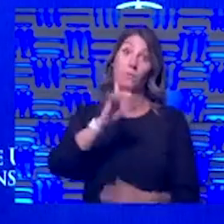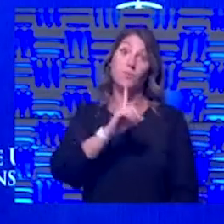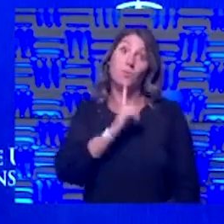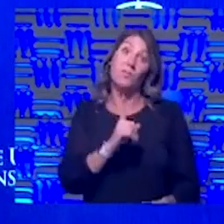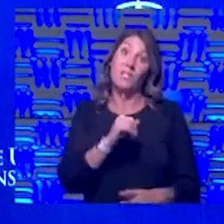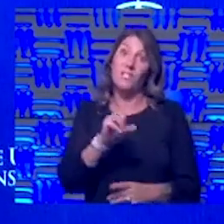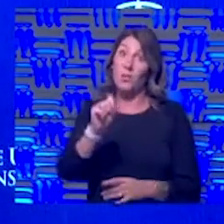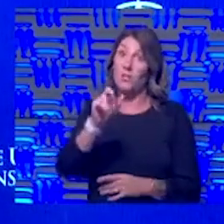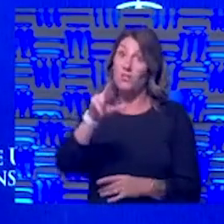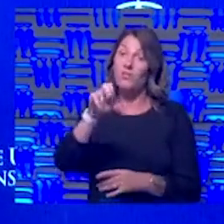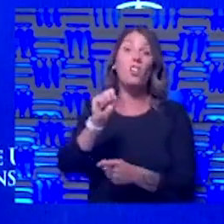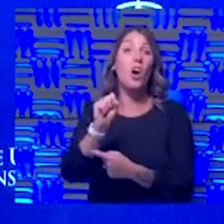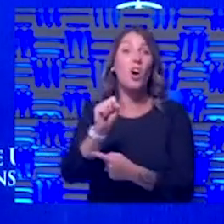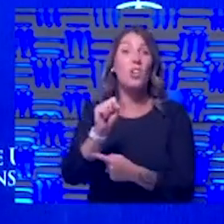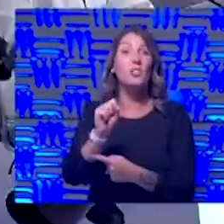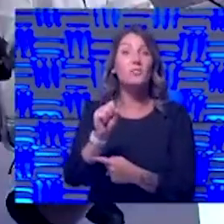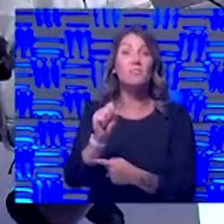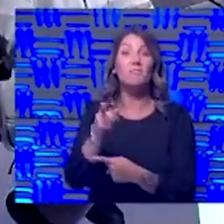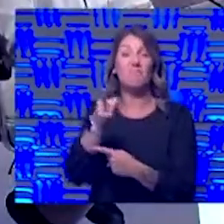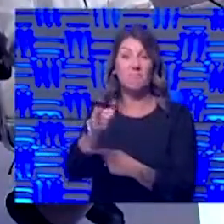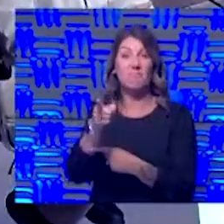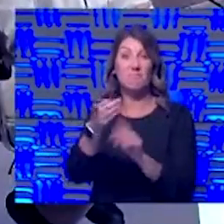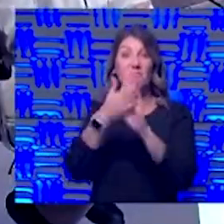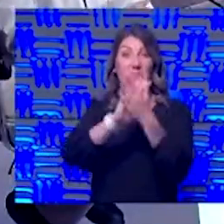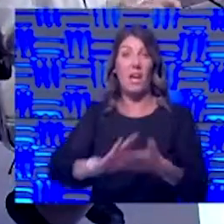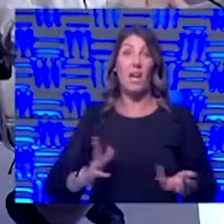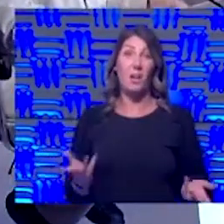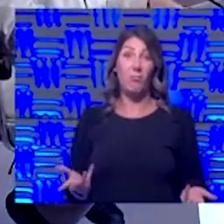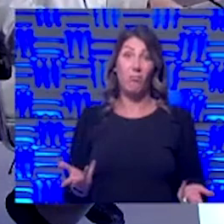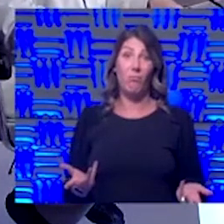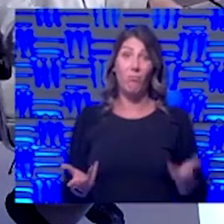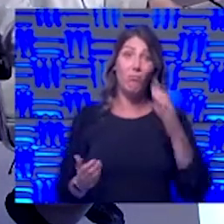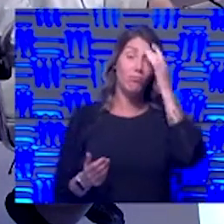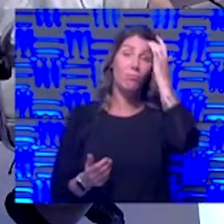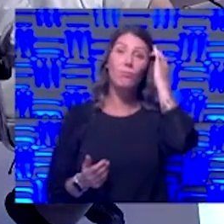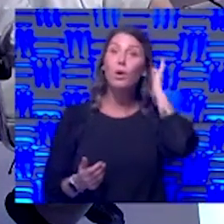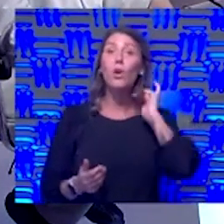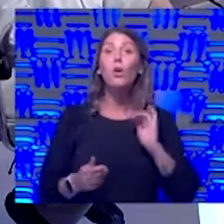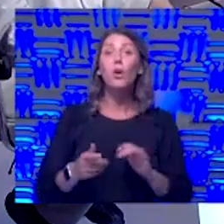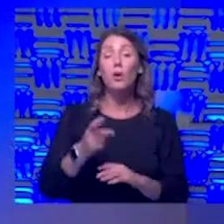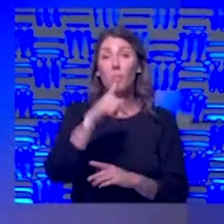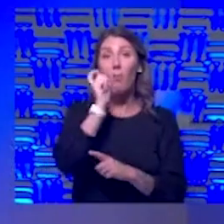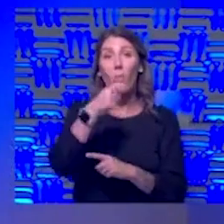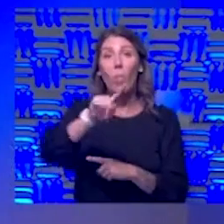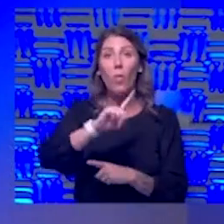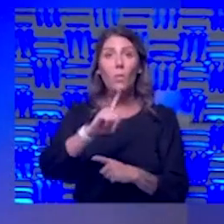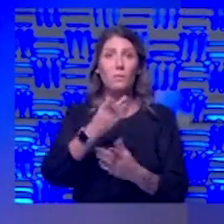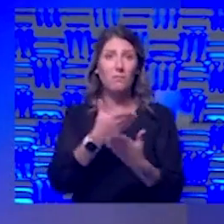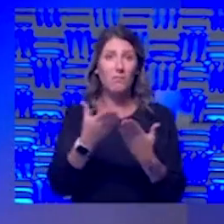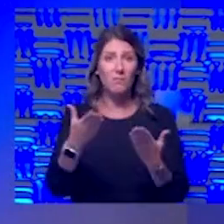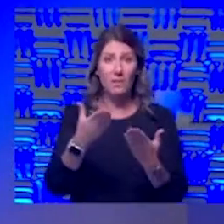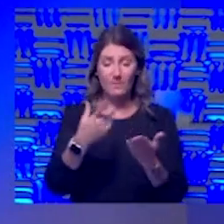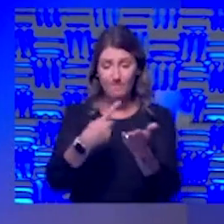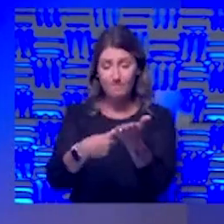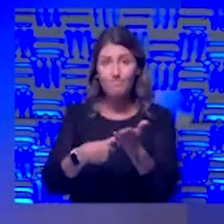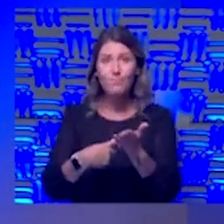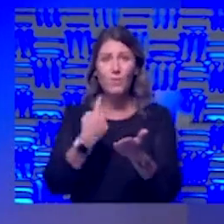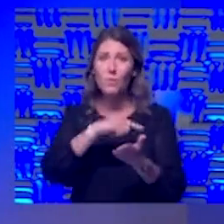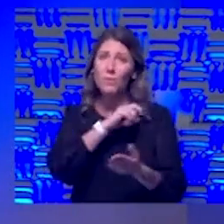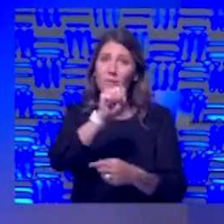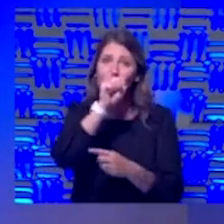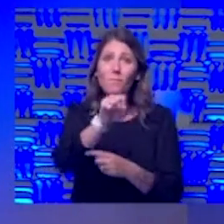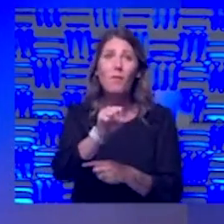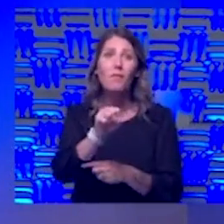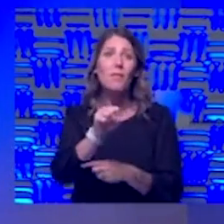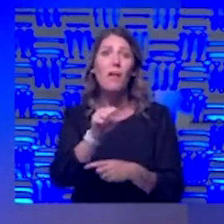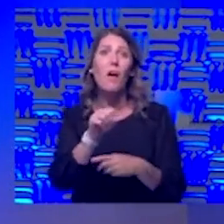what SARS-CoV-2 became. Absolutely. And so because of those things that we've talked about, we would love if it just went